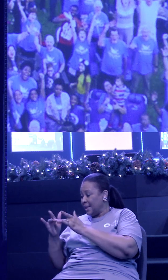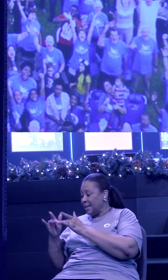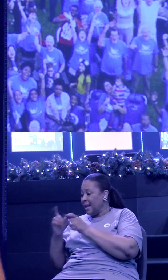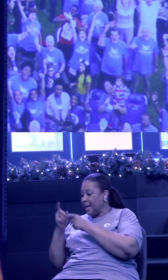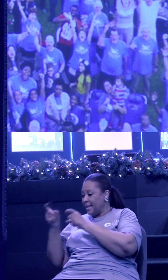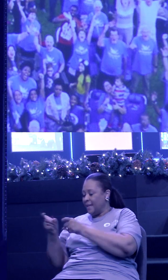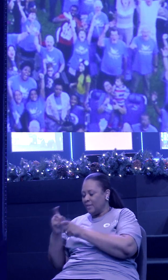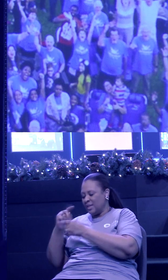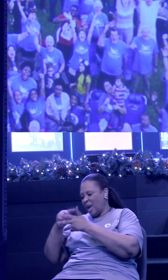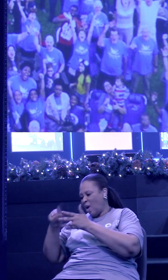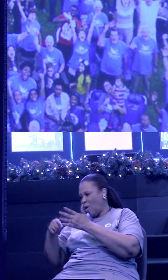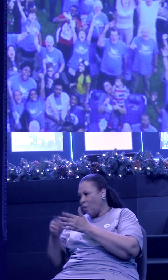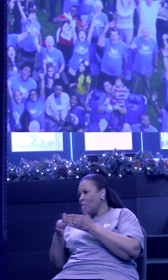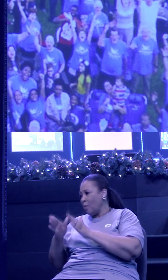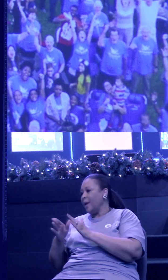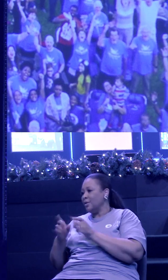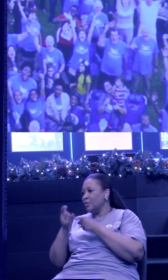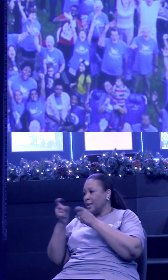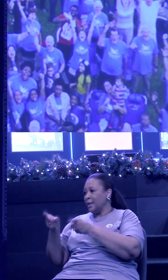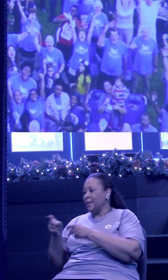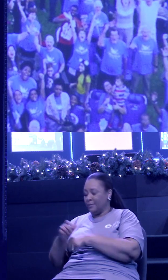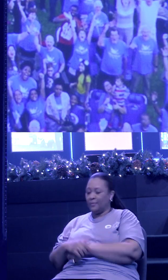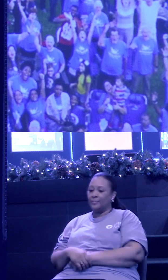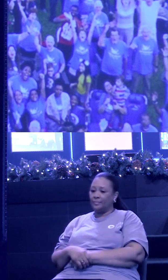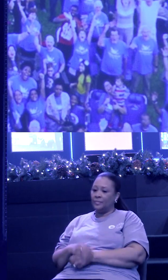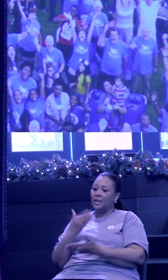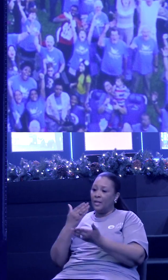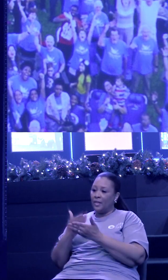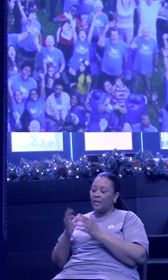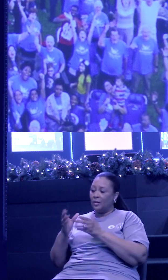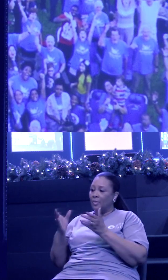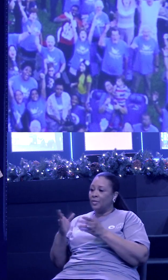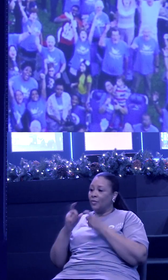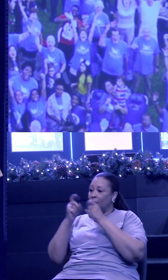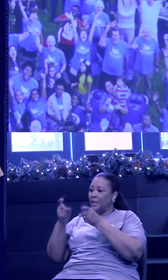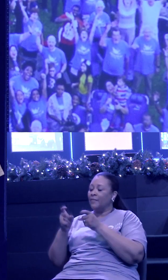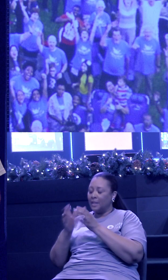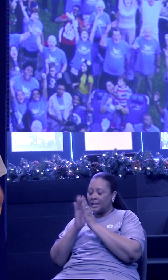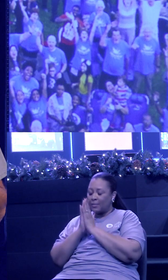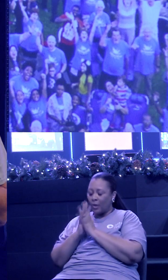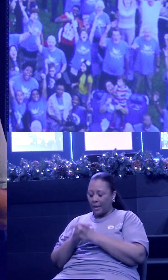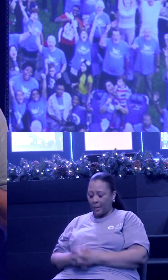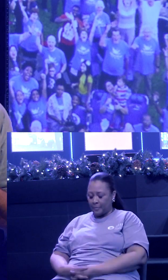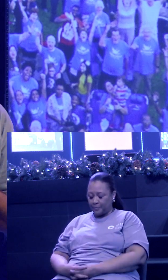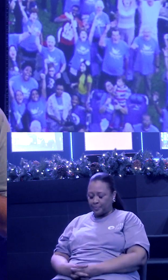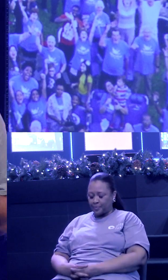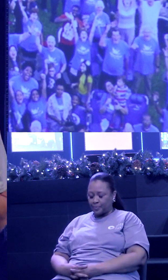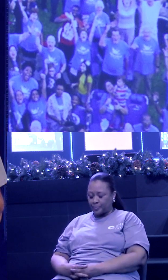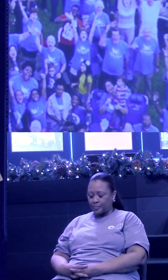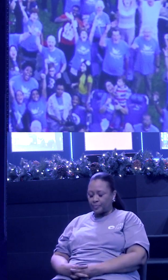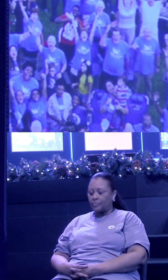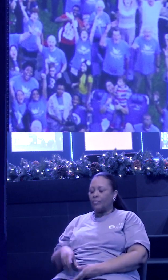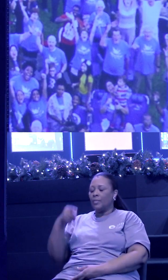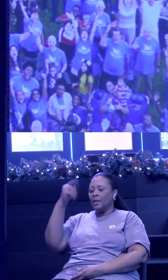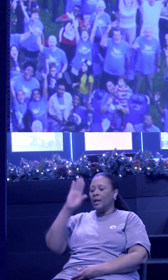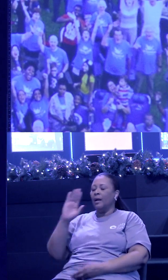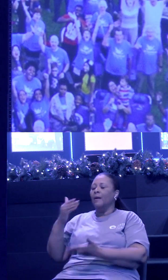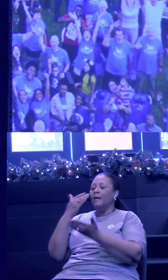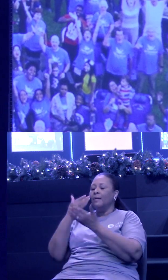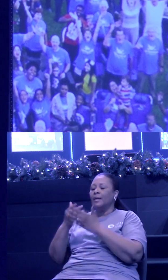communitycc.com/give, and you'll see all the ways that you can give online. Thank you, guys, for your generosity. Let's pray. Father, thank you. Thank you